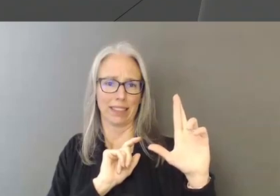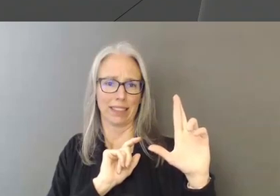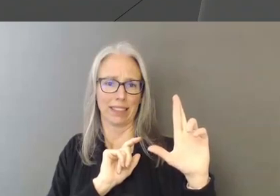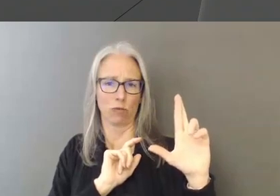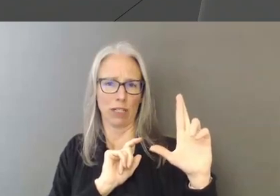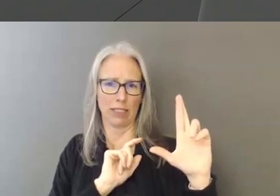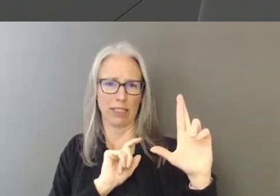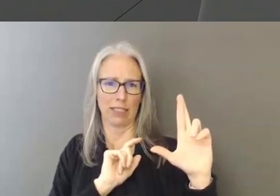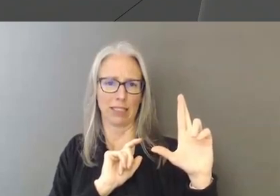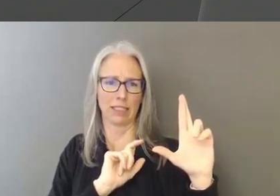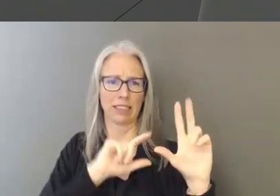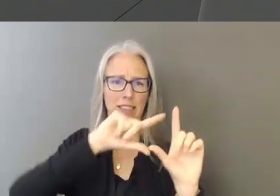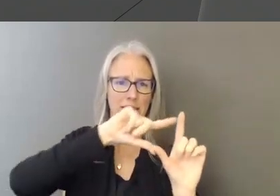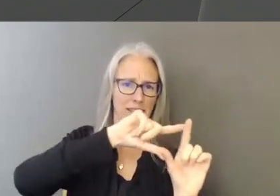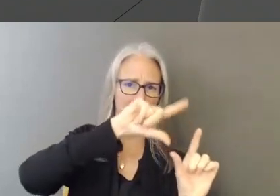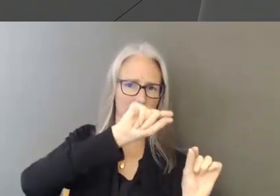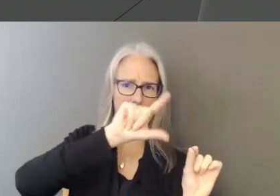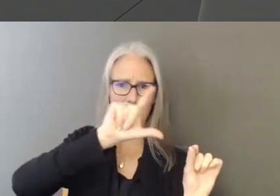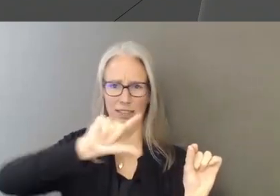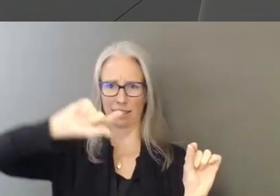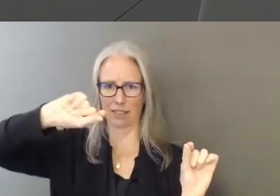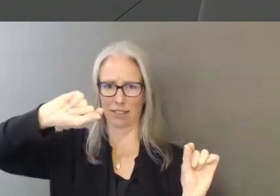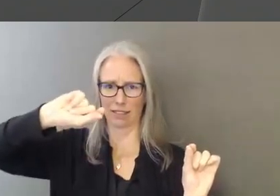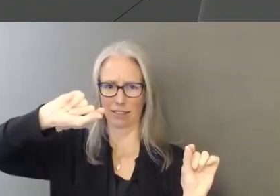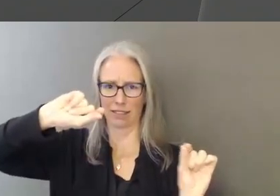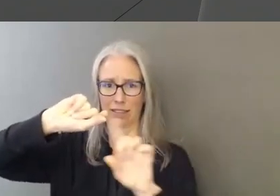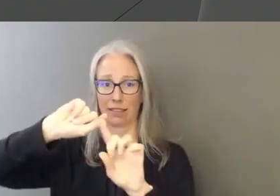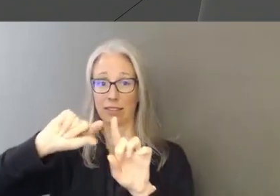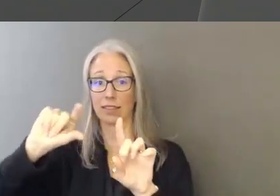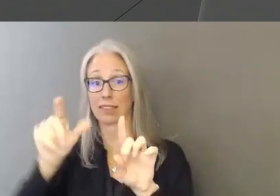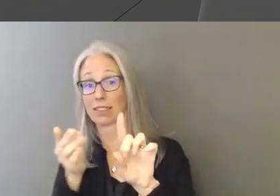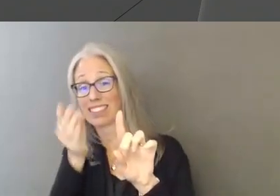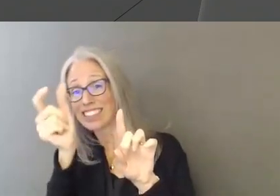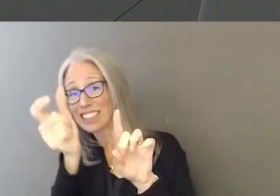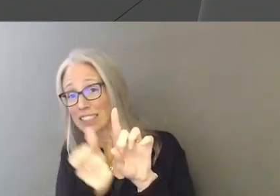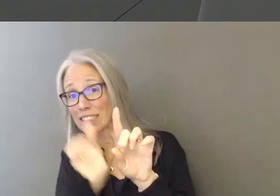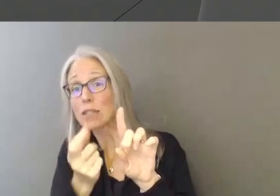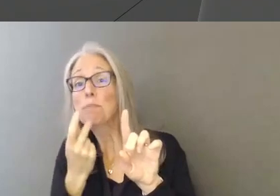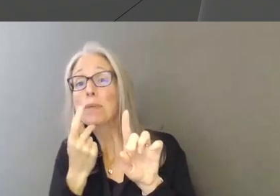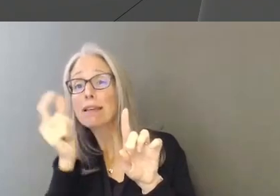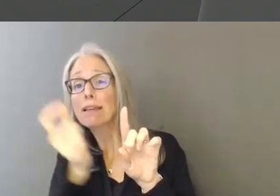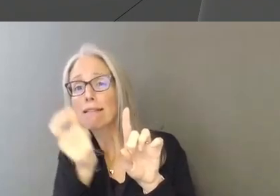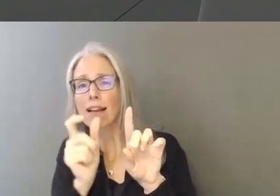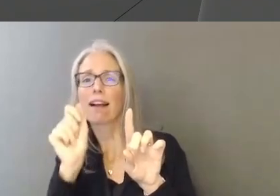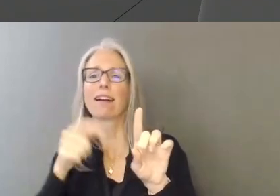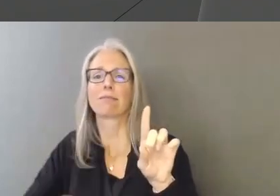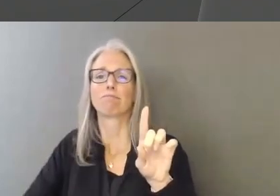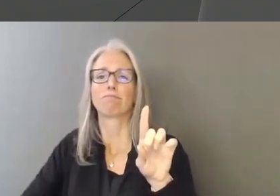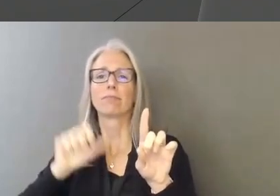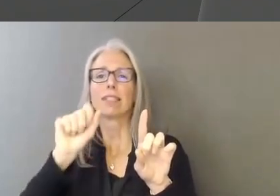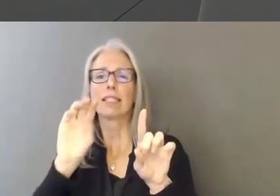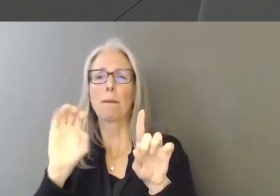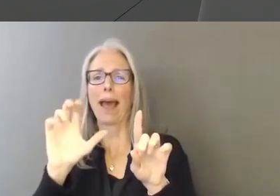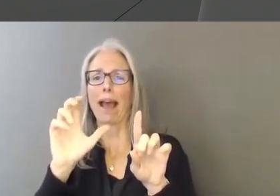kind of organ over here. And on the other side, you can actually see the stomach here. And then on the bottom is your